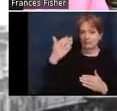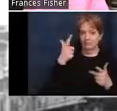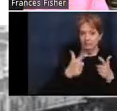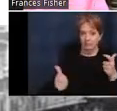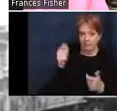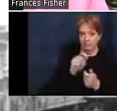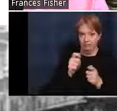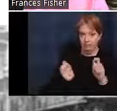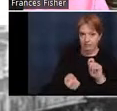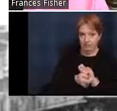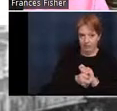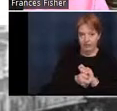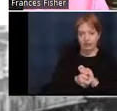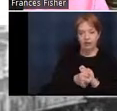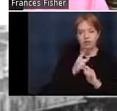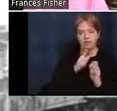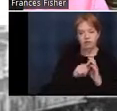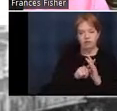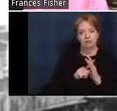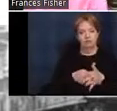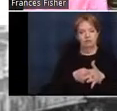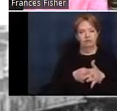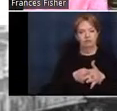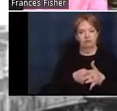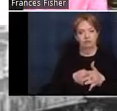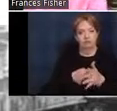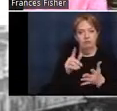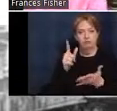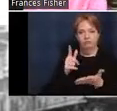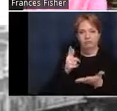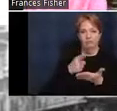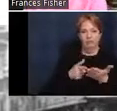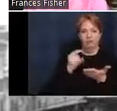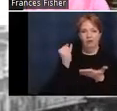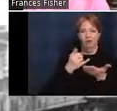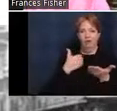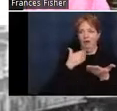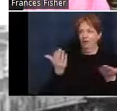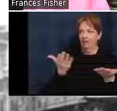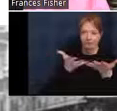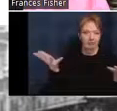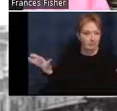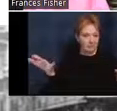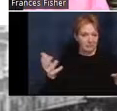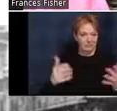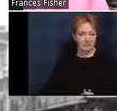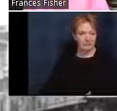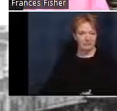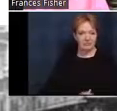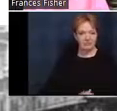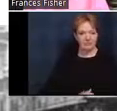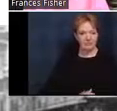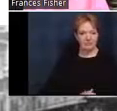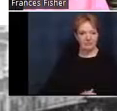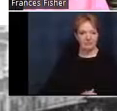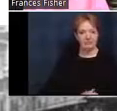life, and what really started to begin the collection of what we have here in the gardens for the outdoor works.